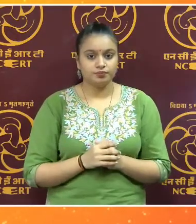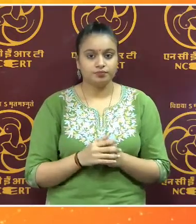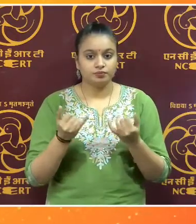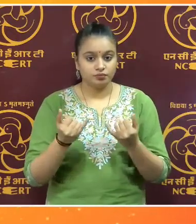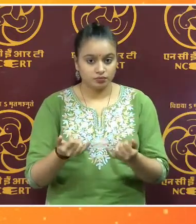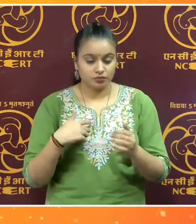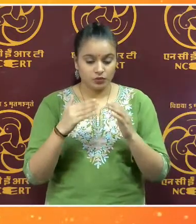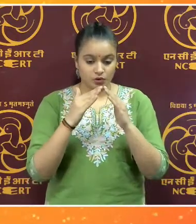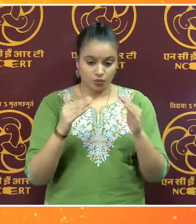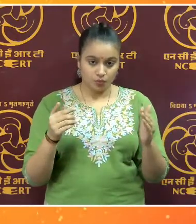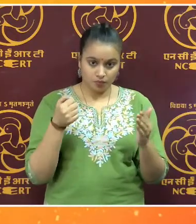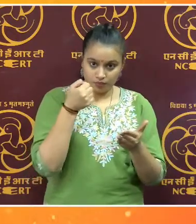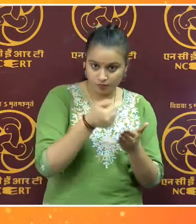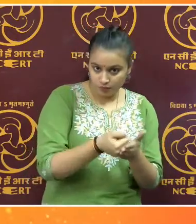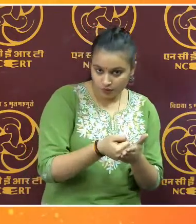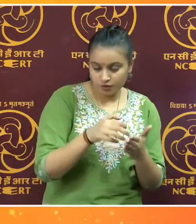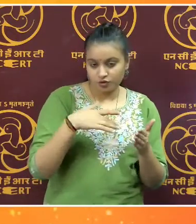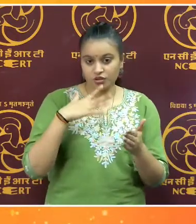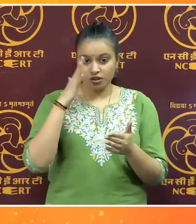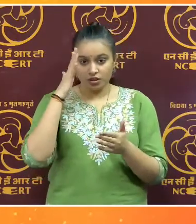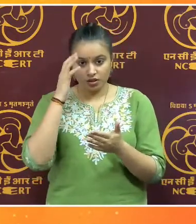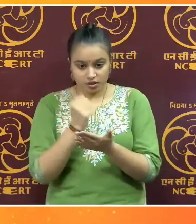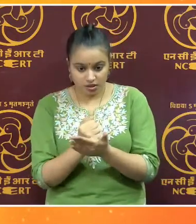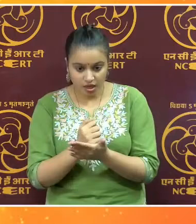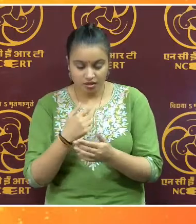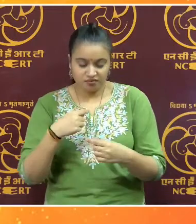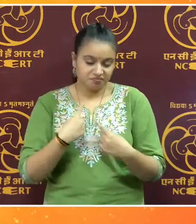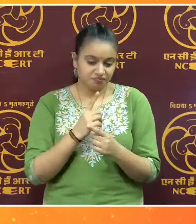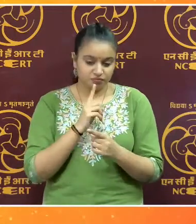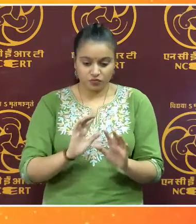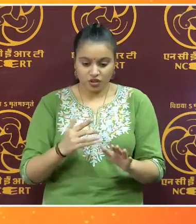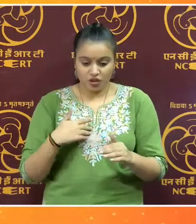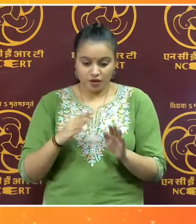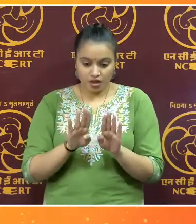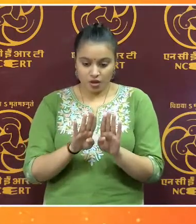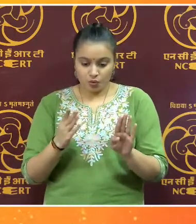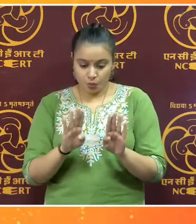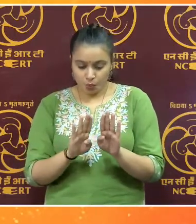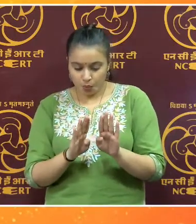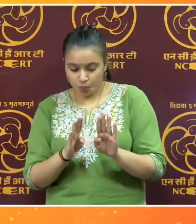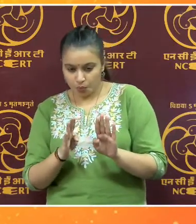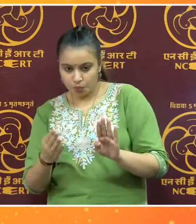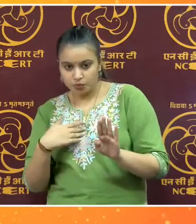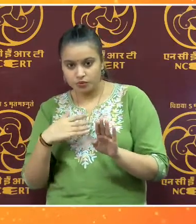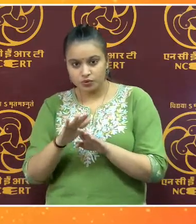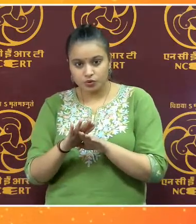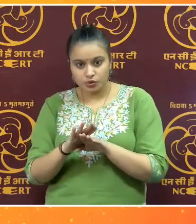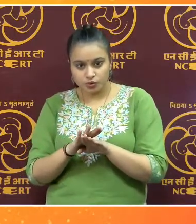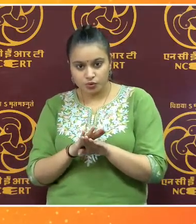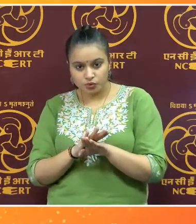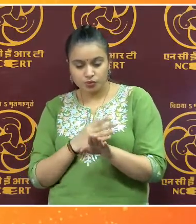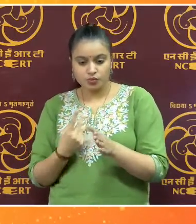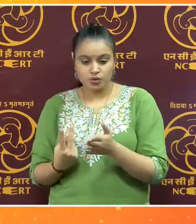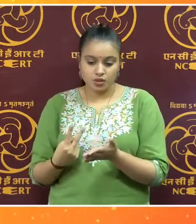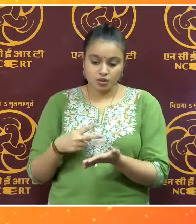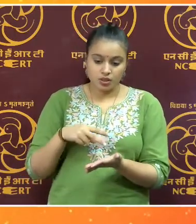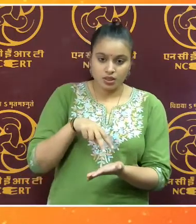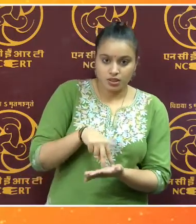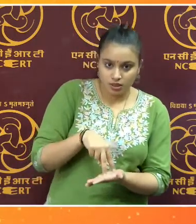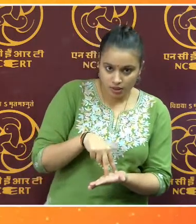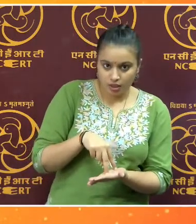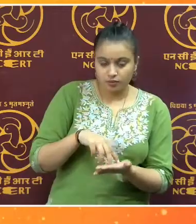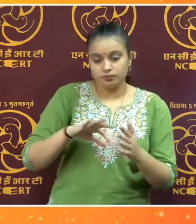reaches the home and he decides silently that I must open the door very quietly and should stand in the doorway in